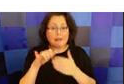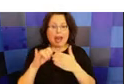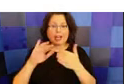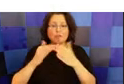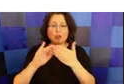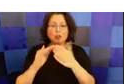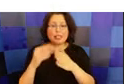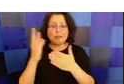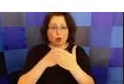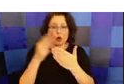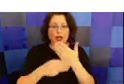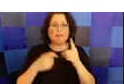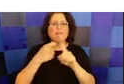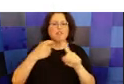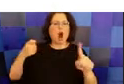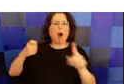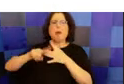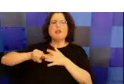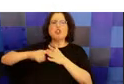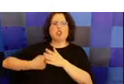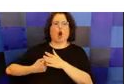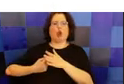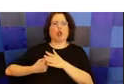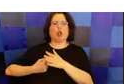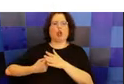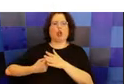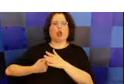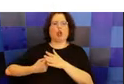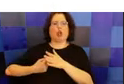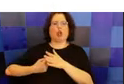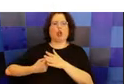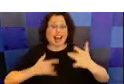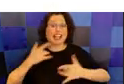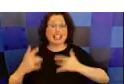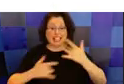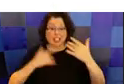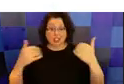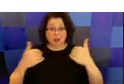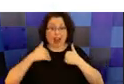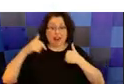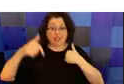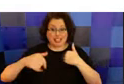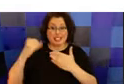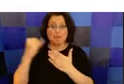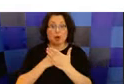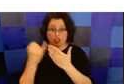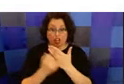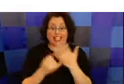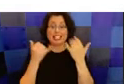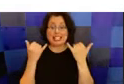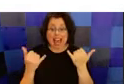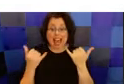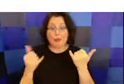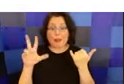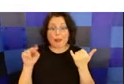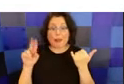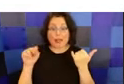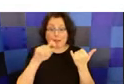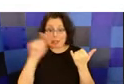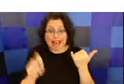program from the beginning. So it's very exciting to have this project be at this stage. And I'm going to talk a little bit